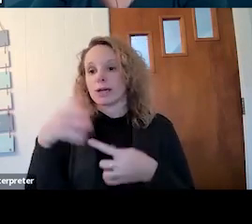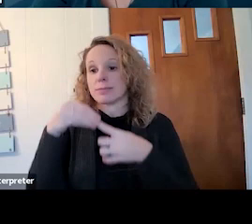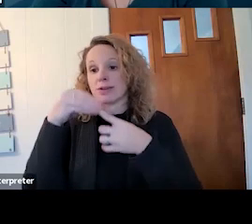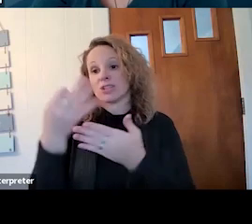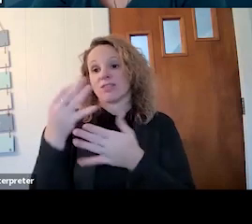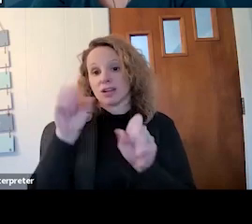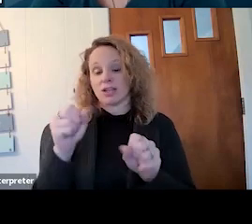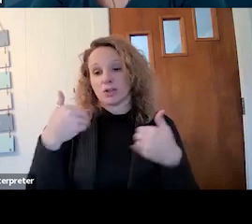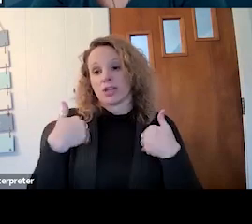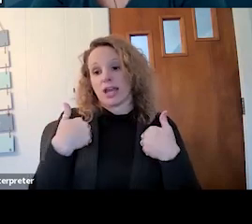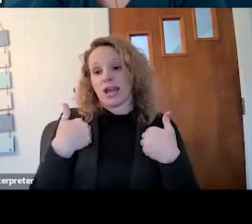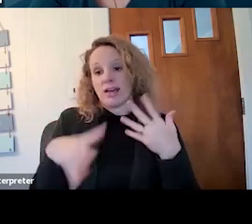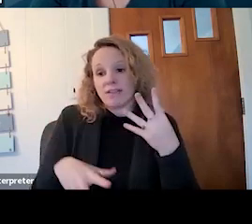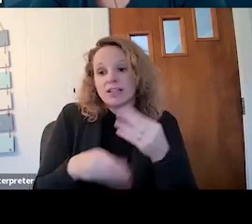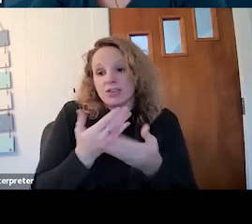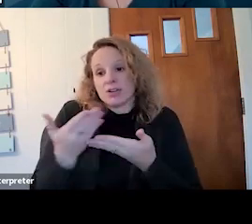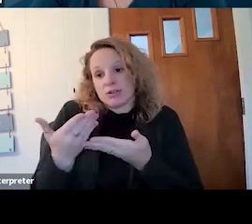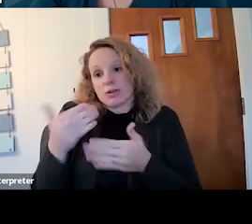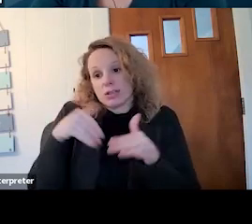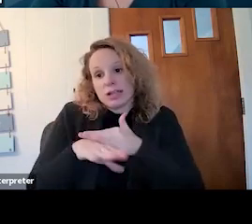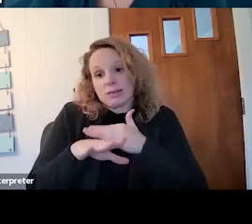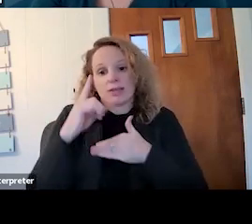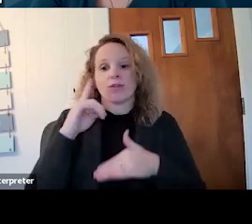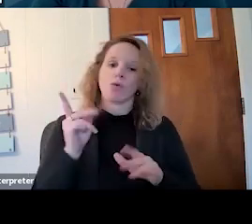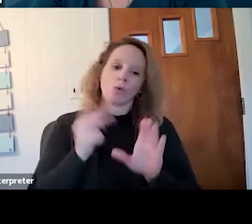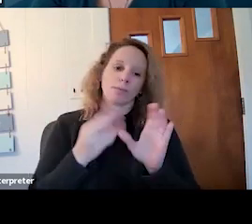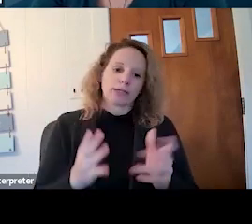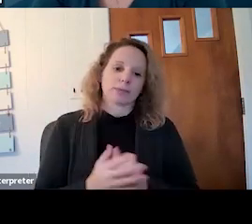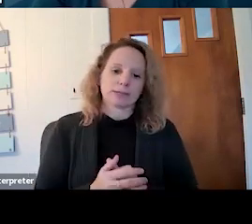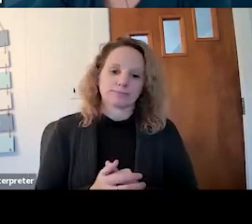get additional resources accessible to your